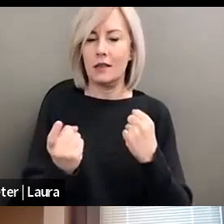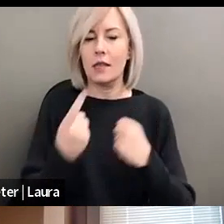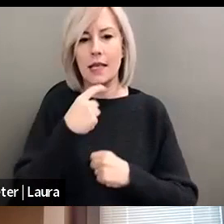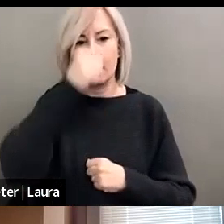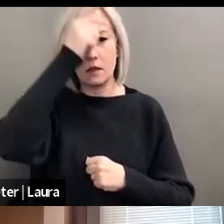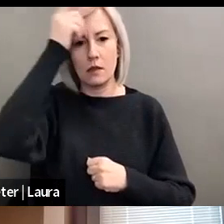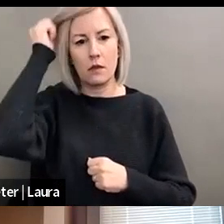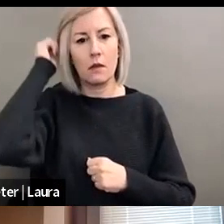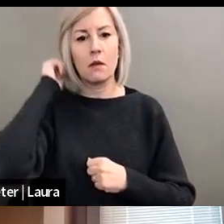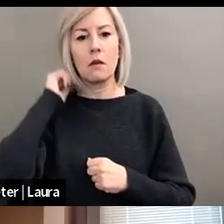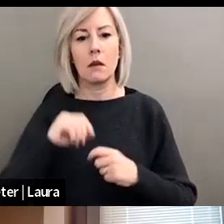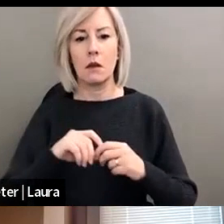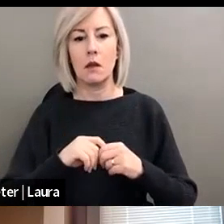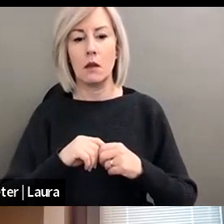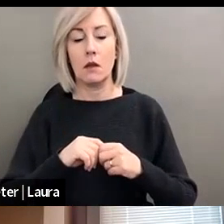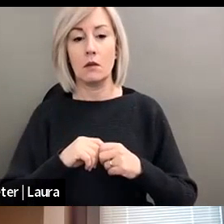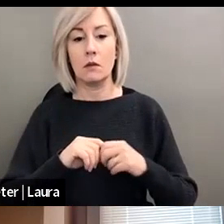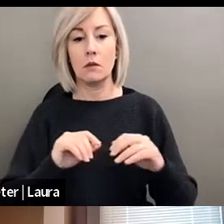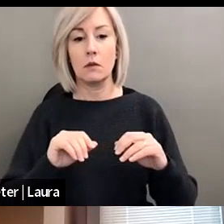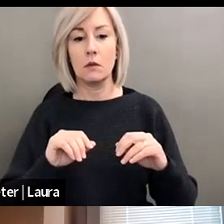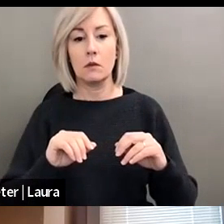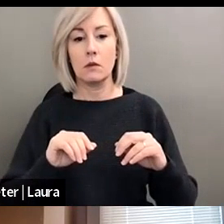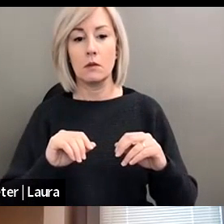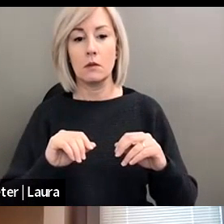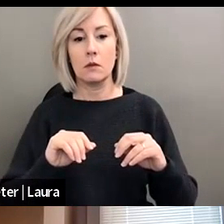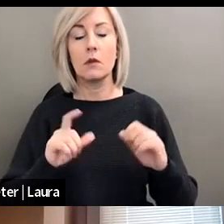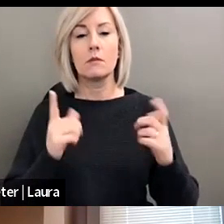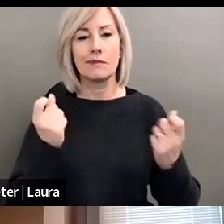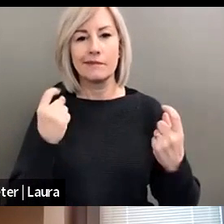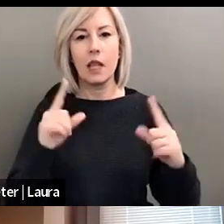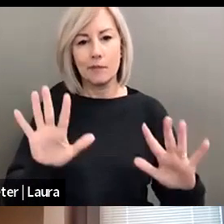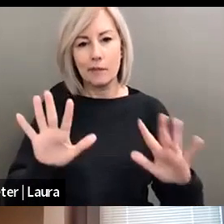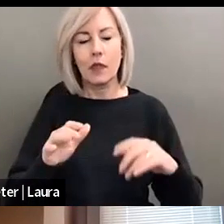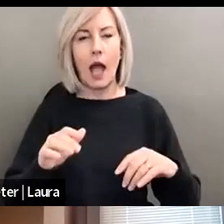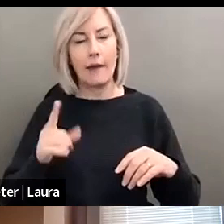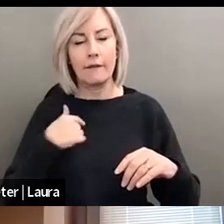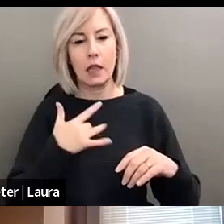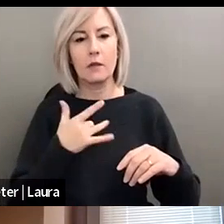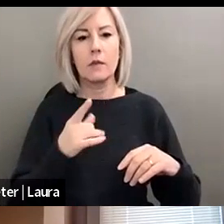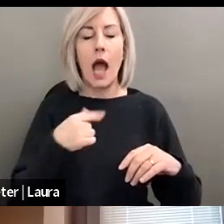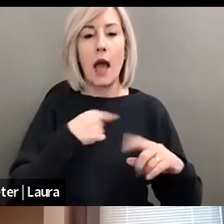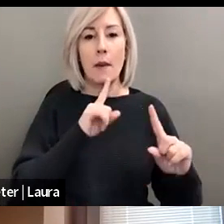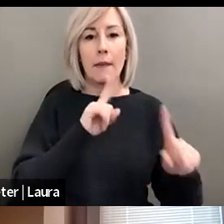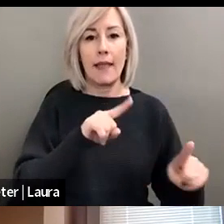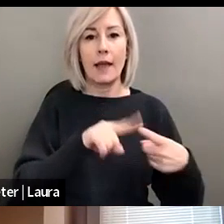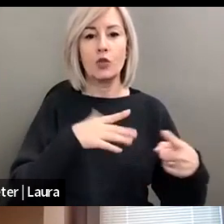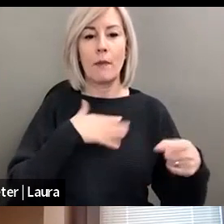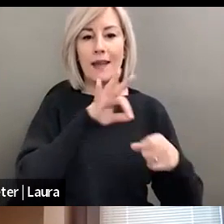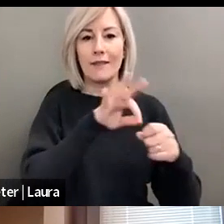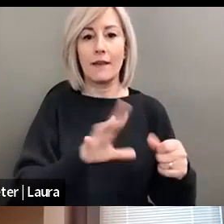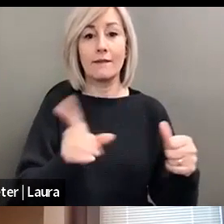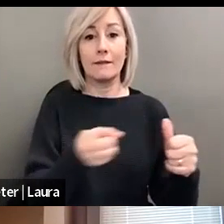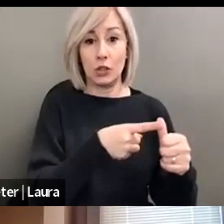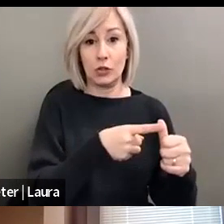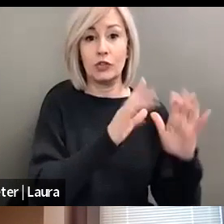says, and this is most likely what it is. I reply to my constituents first,